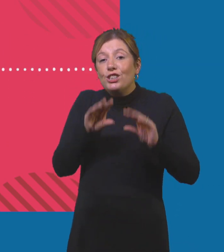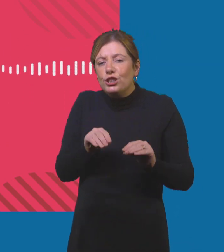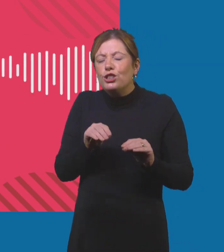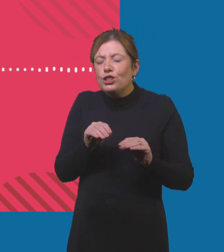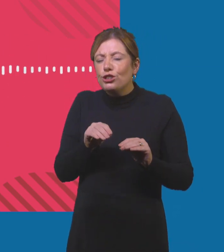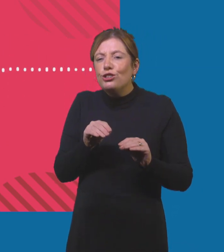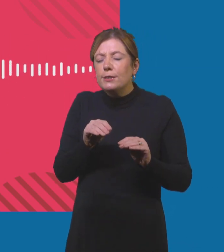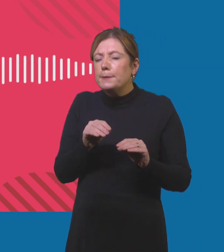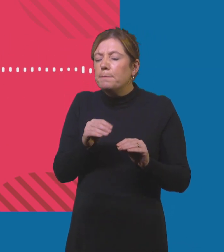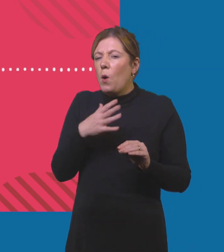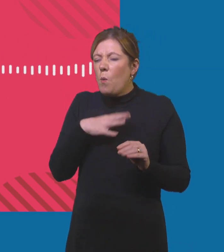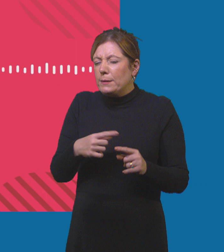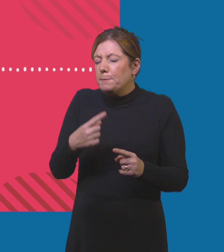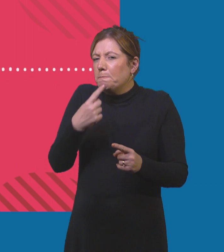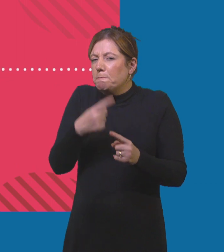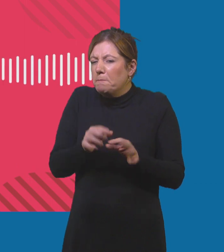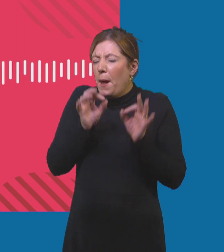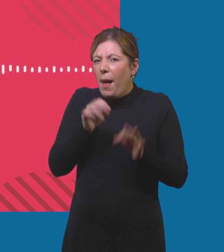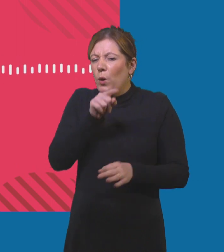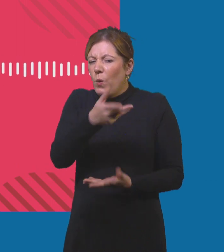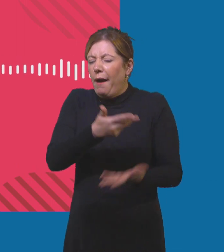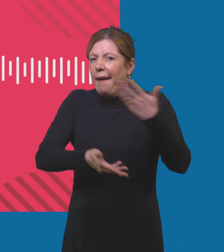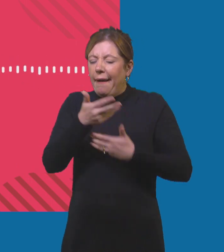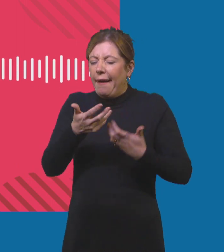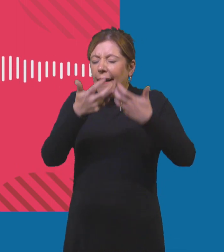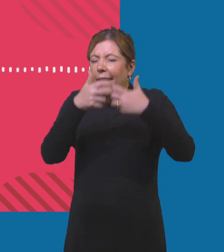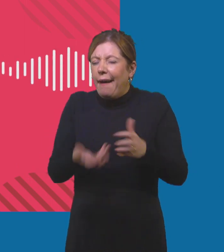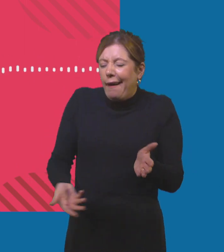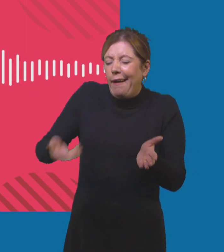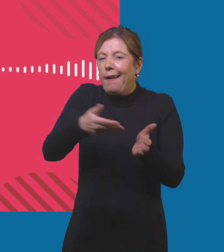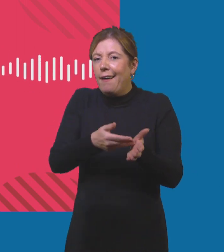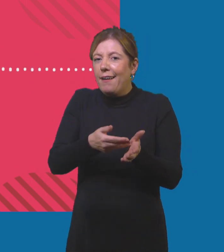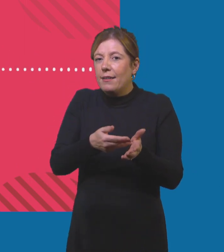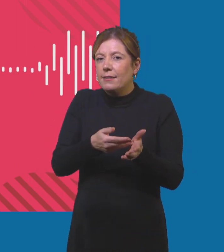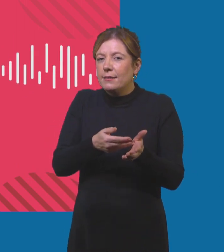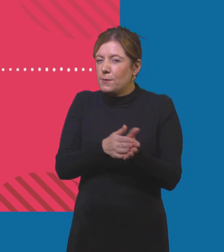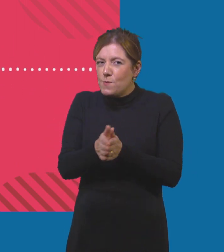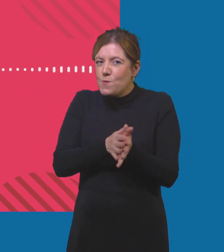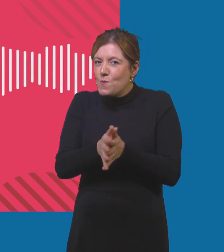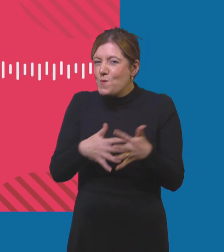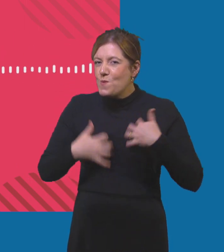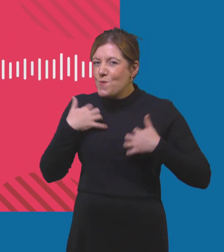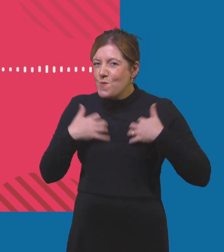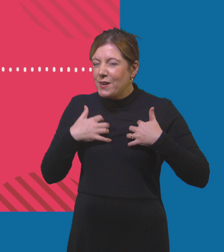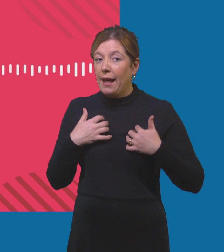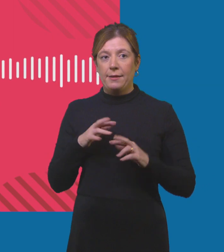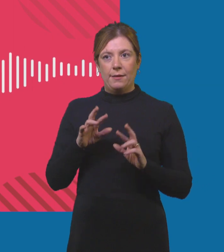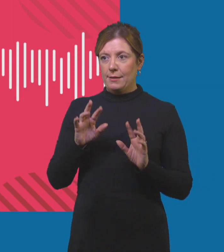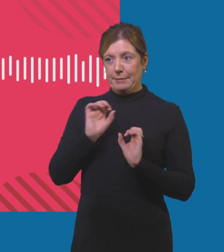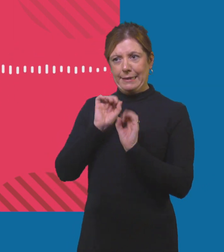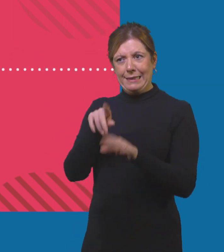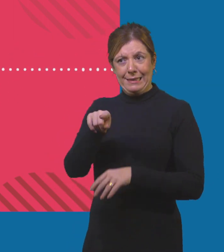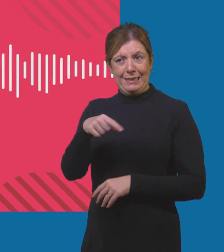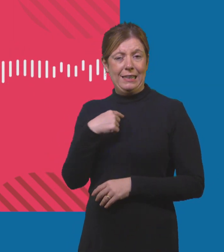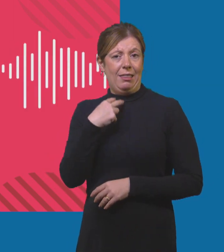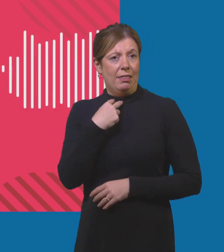I really want to end on a high. What gadget? Tell me, what have you got for it? Better be a cracker. Right. You might be disappointed,